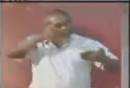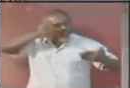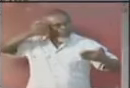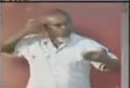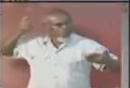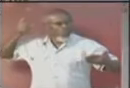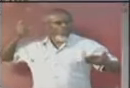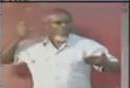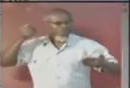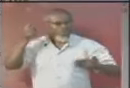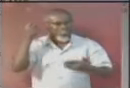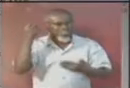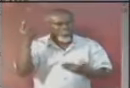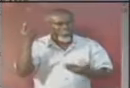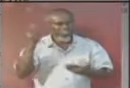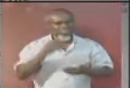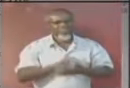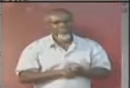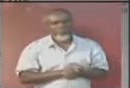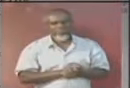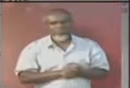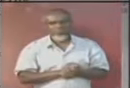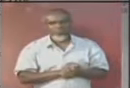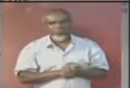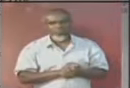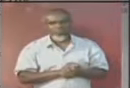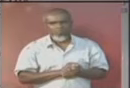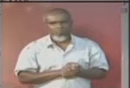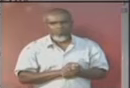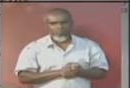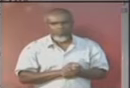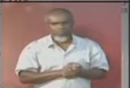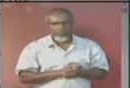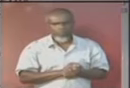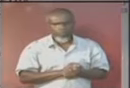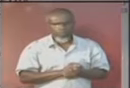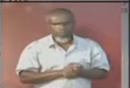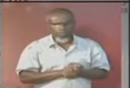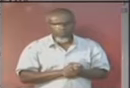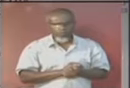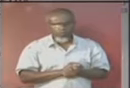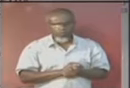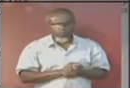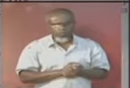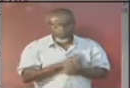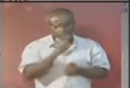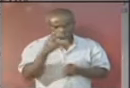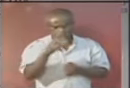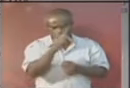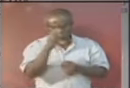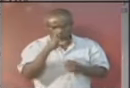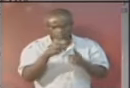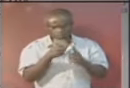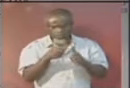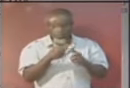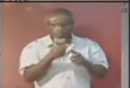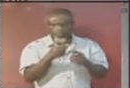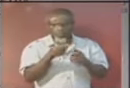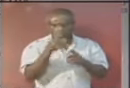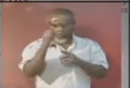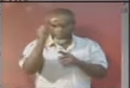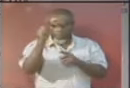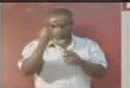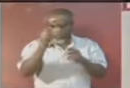Okay, yeah, so your second question related to the interacting with the bodies that came ashore in Tobago. So generally